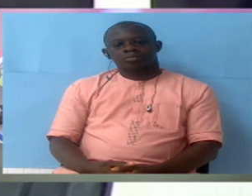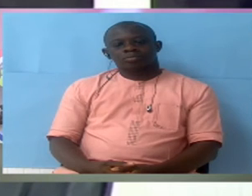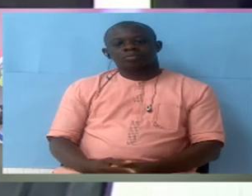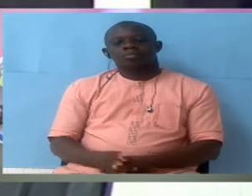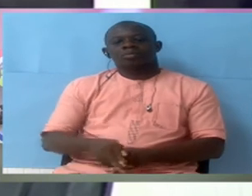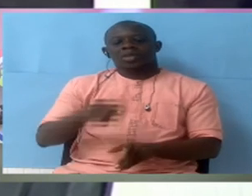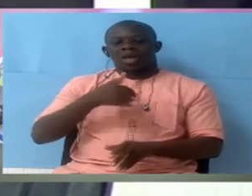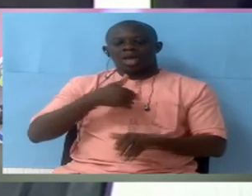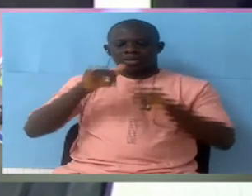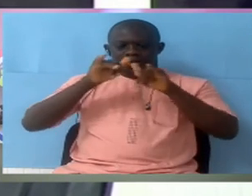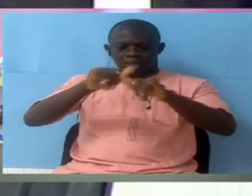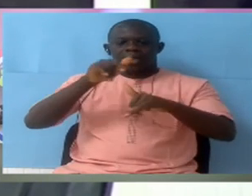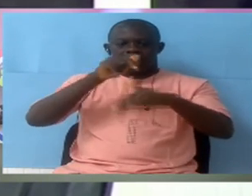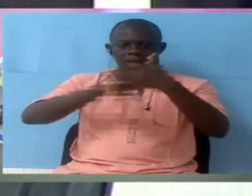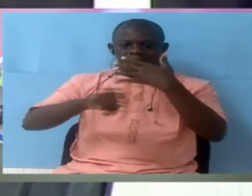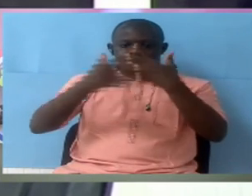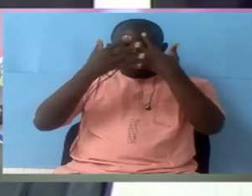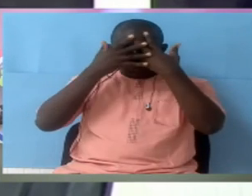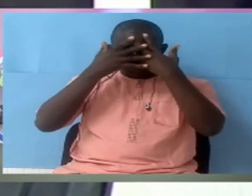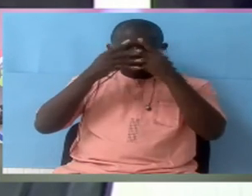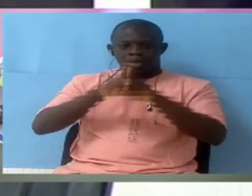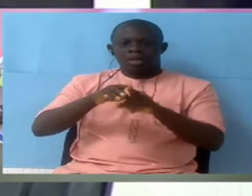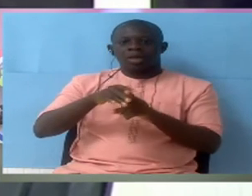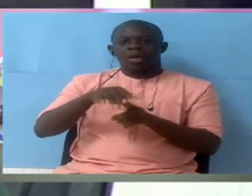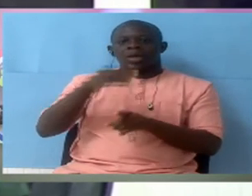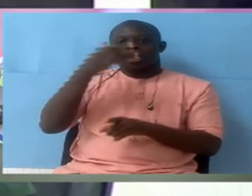4 months, and some days.